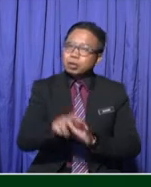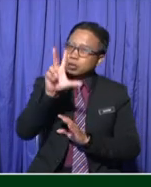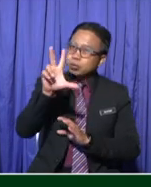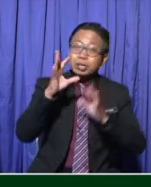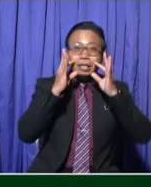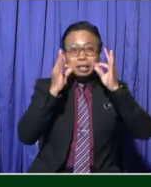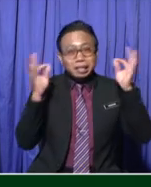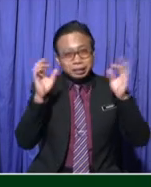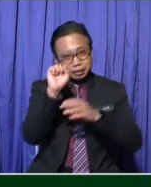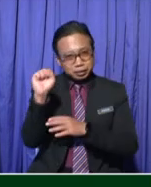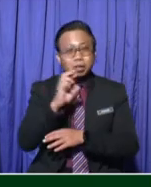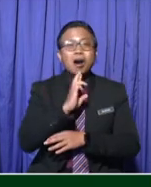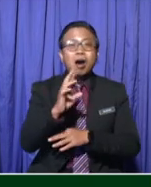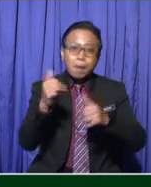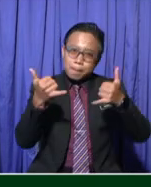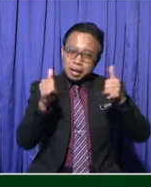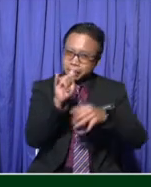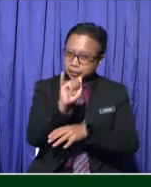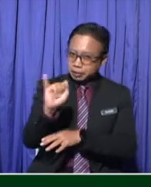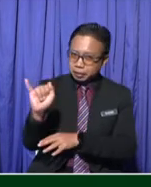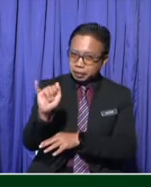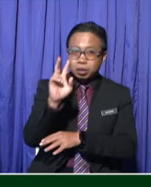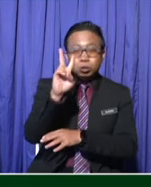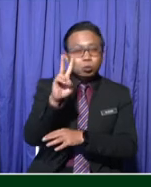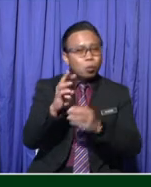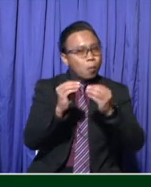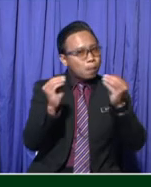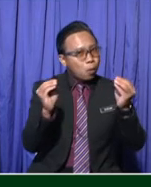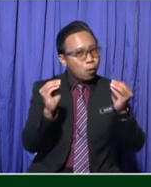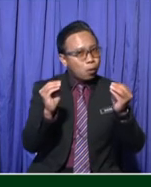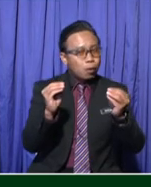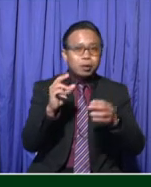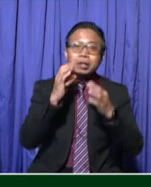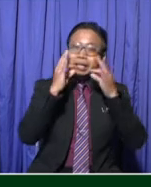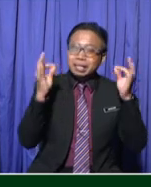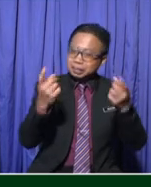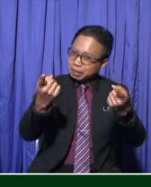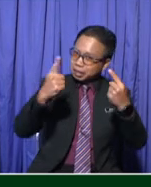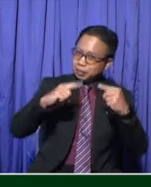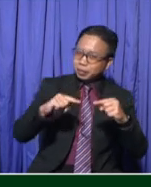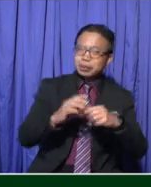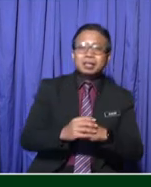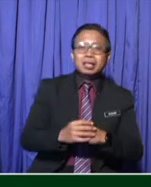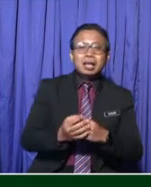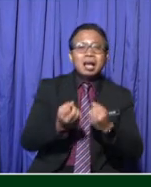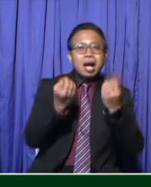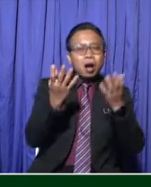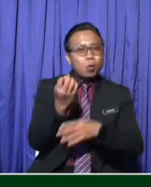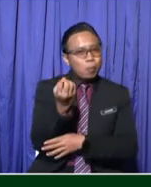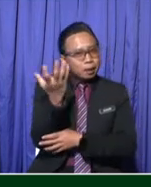cats are playing. Two more cats are coming. How many cats all